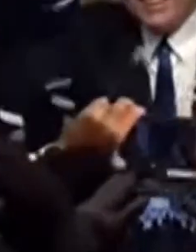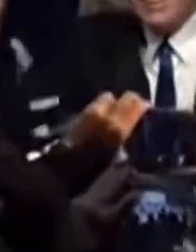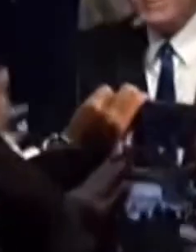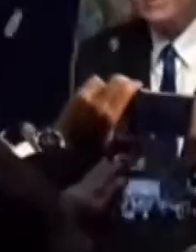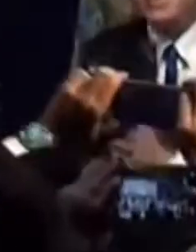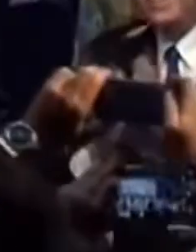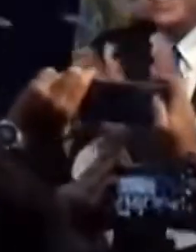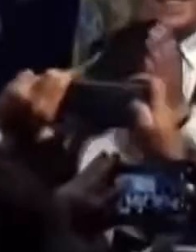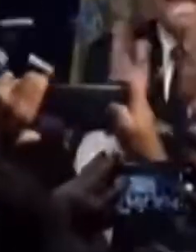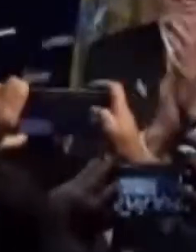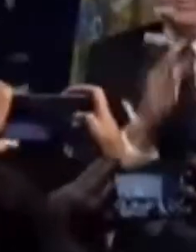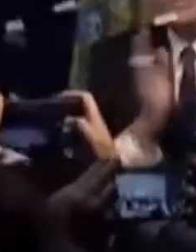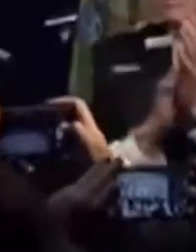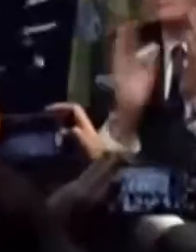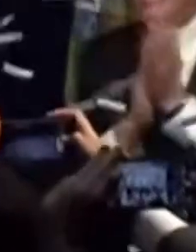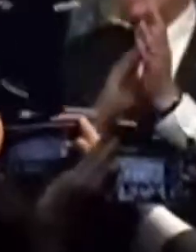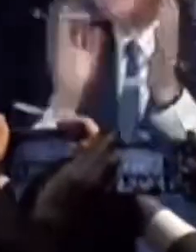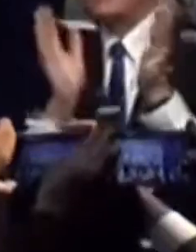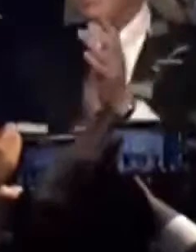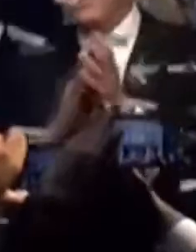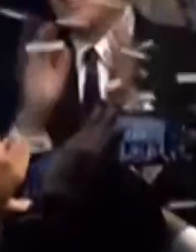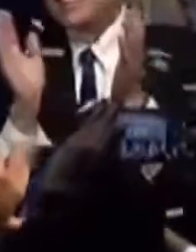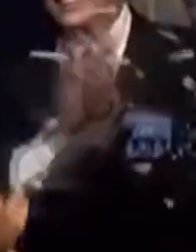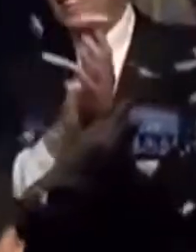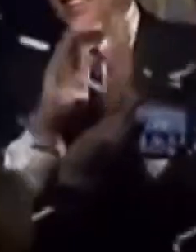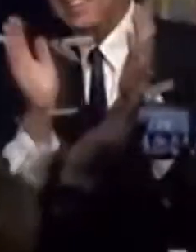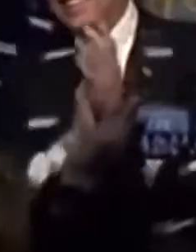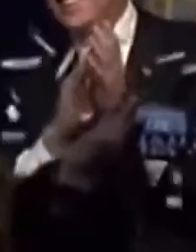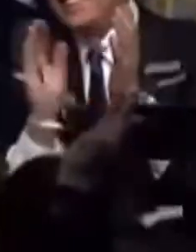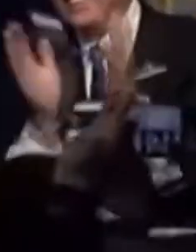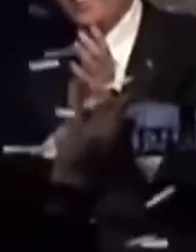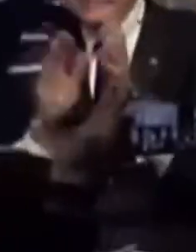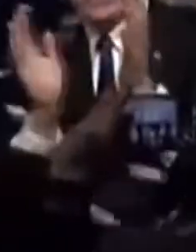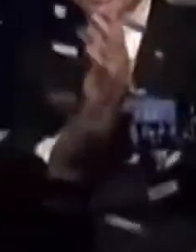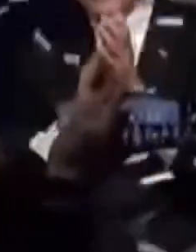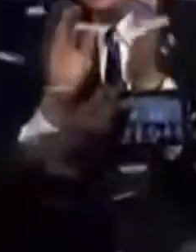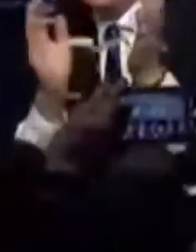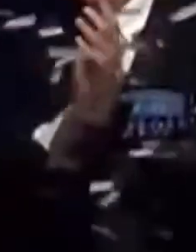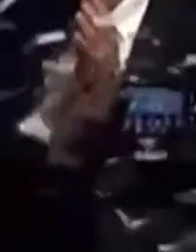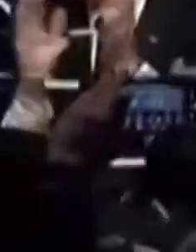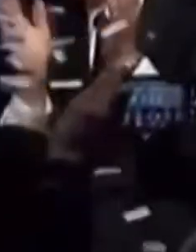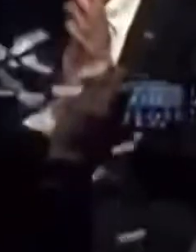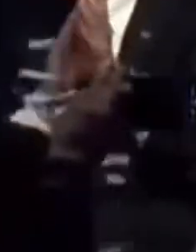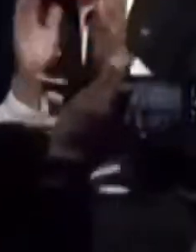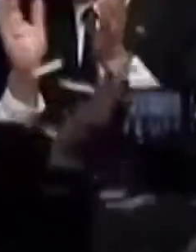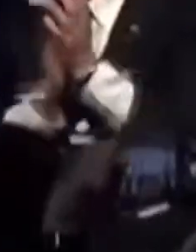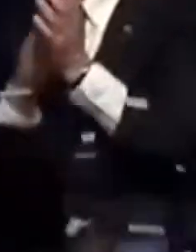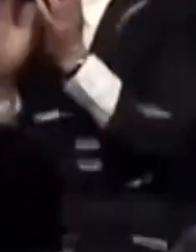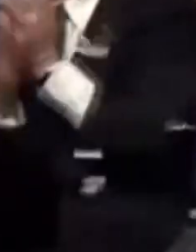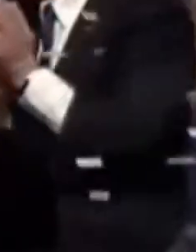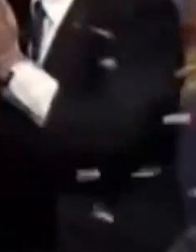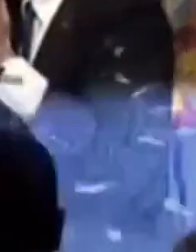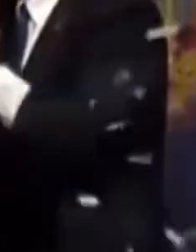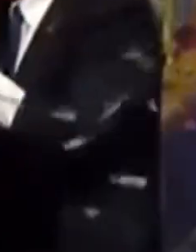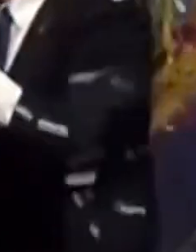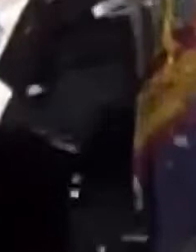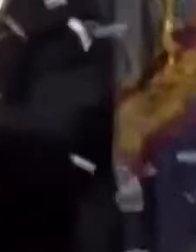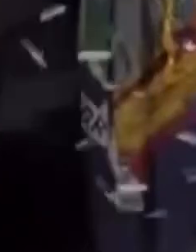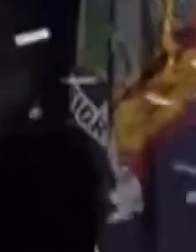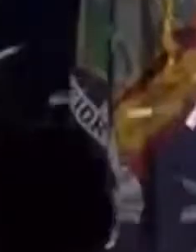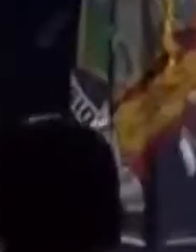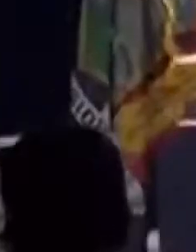When we first dropped our bags on apartment floors, took our broken hearts, put them in a